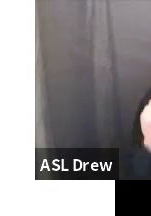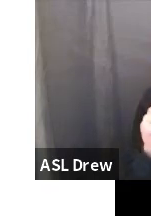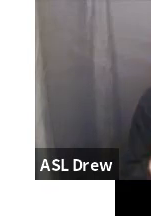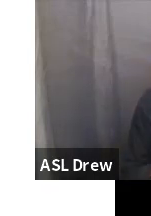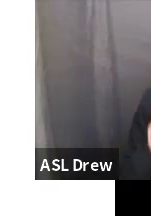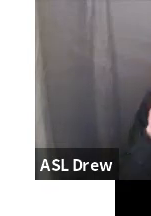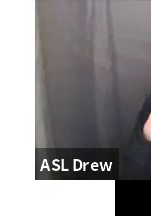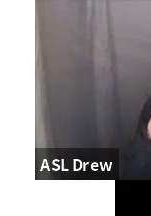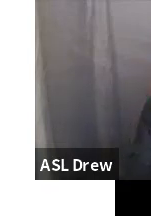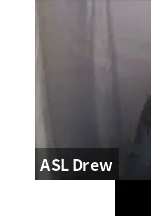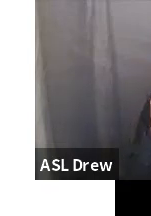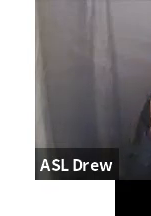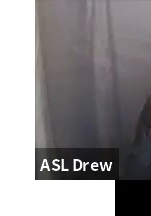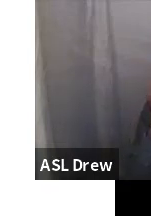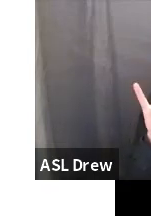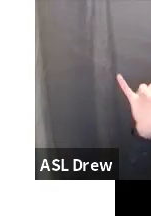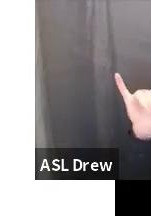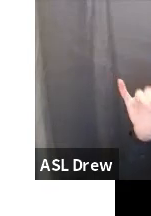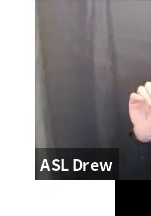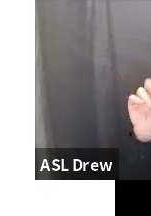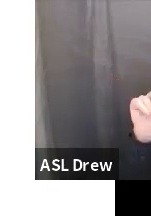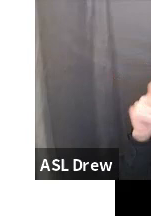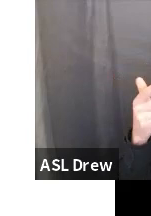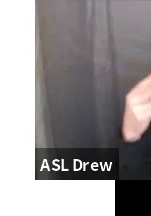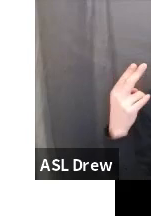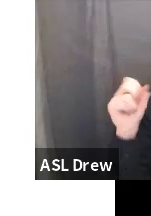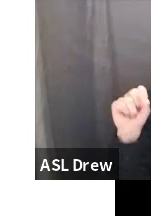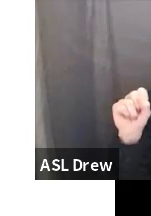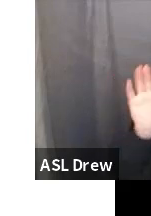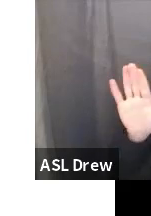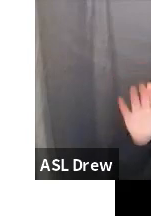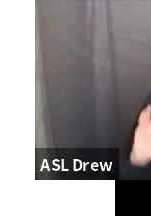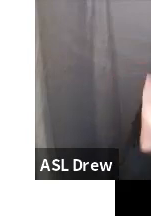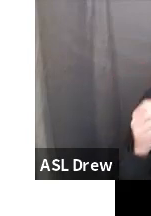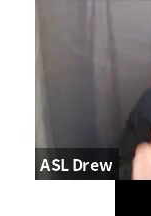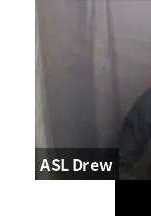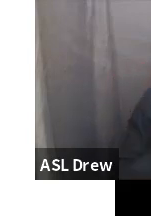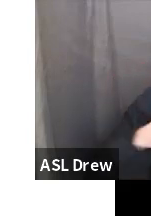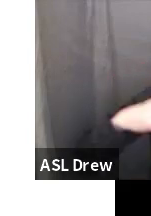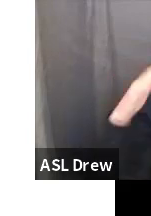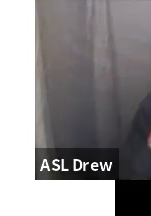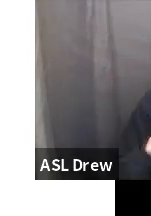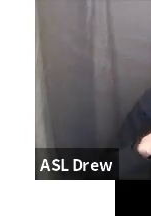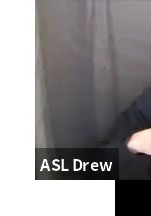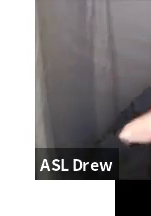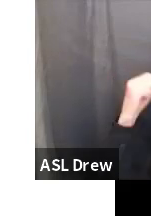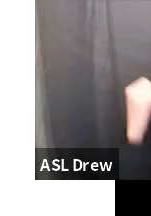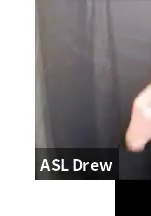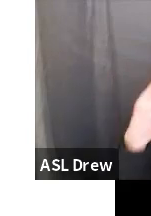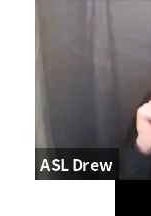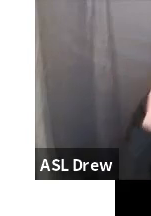is considered among the very strongest, academically strongest in